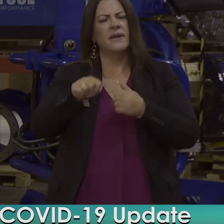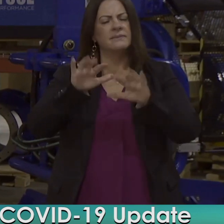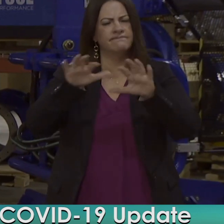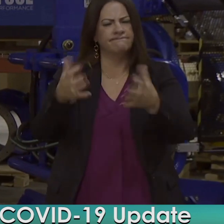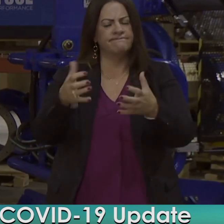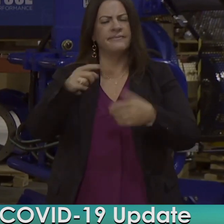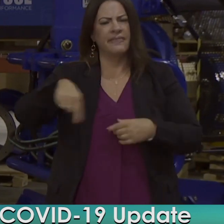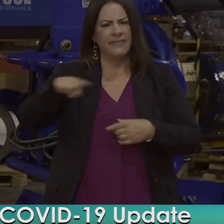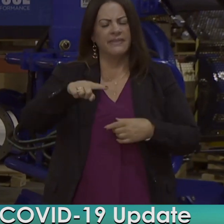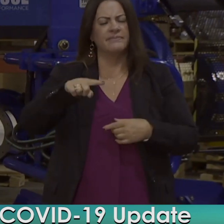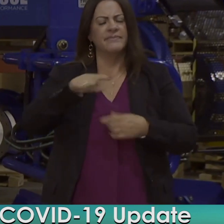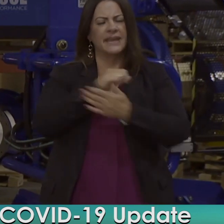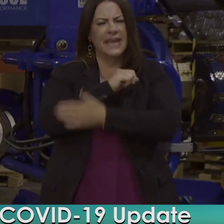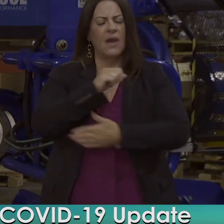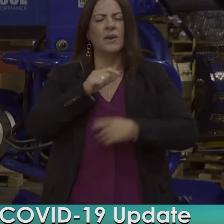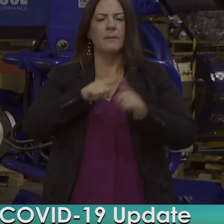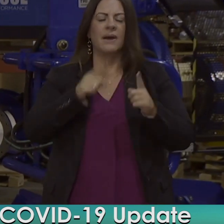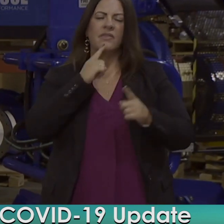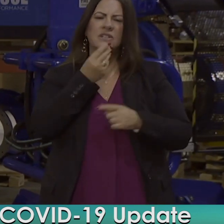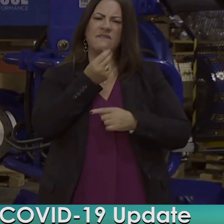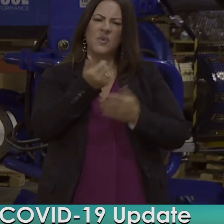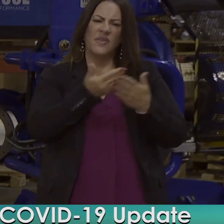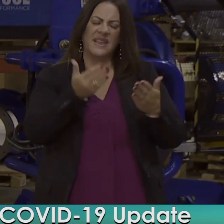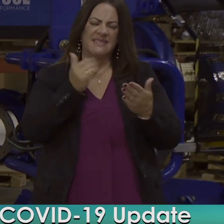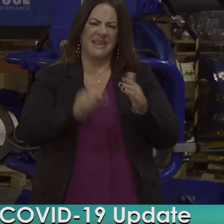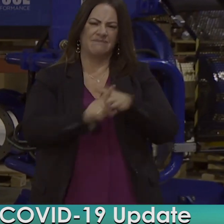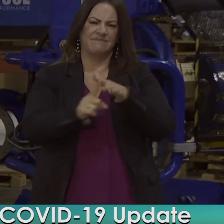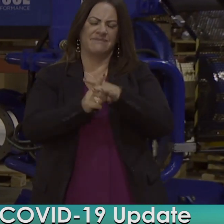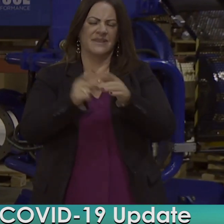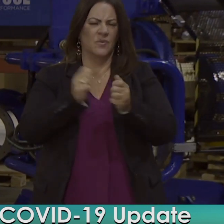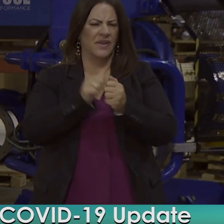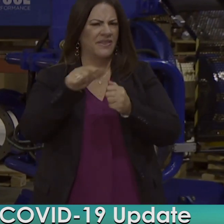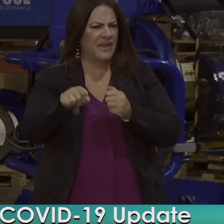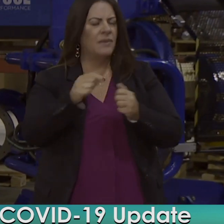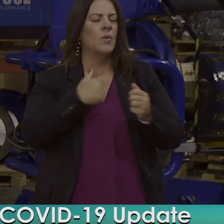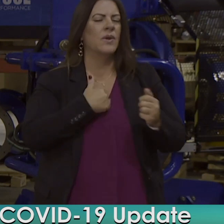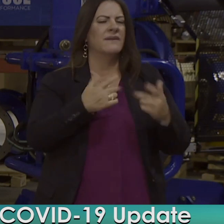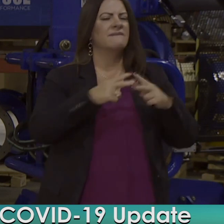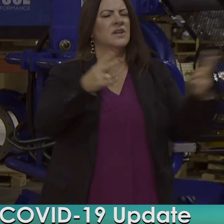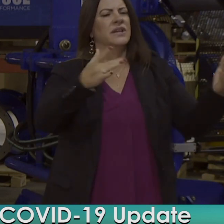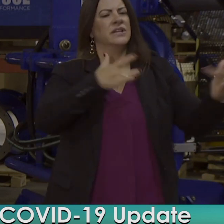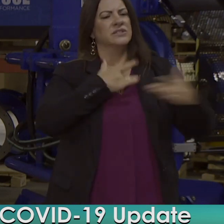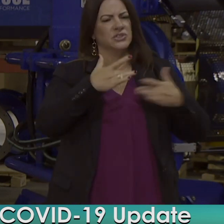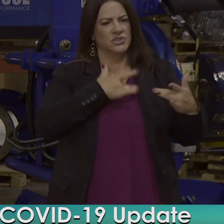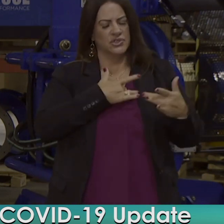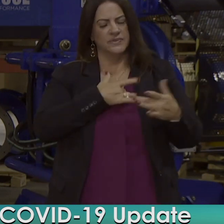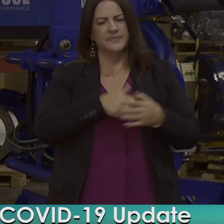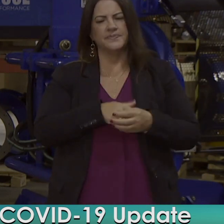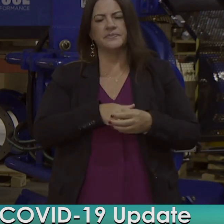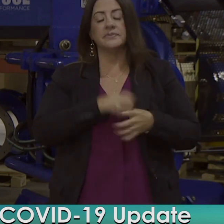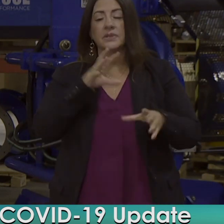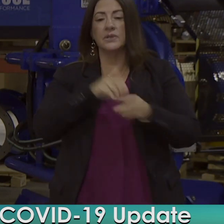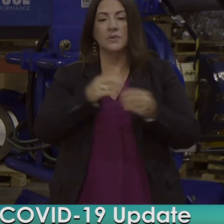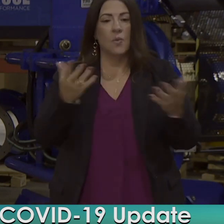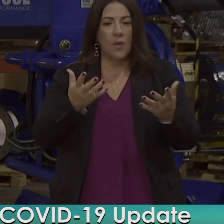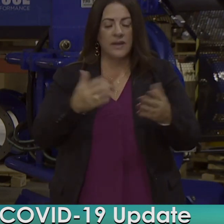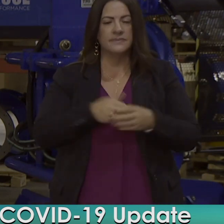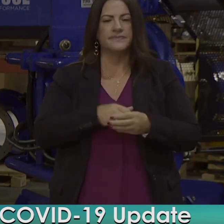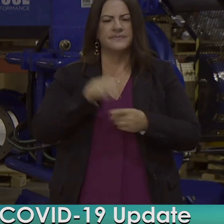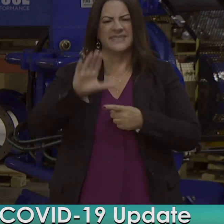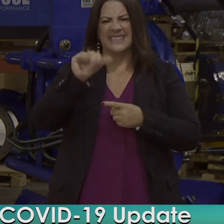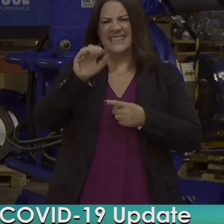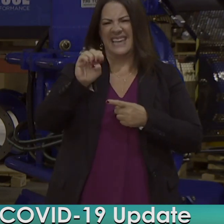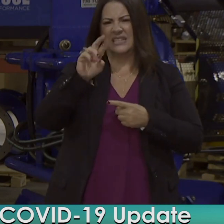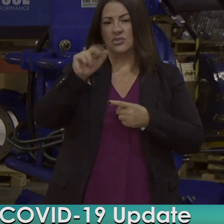as we move forward. But there are a couple of indicators at this point that make us particularly concerned. This includes their case rate